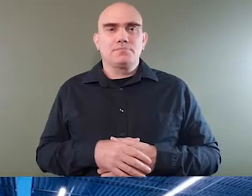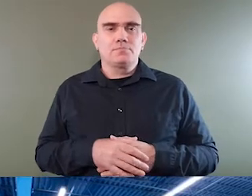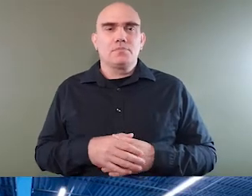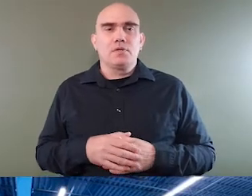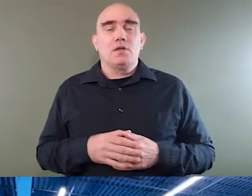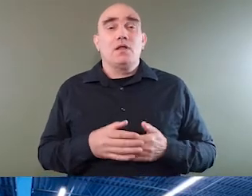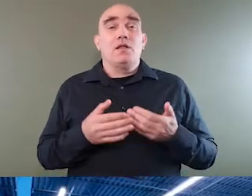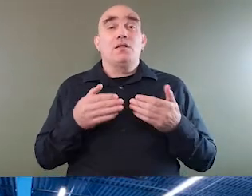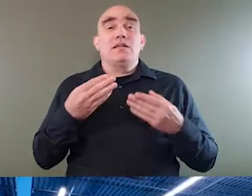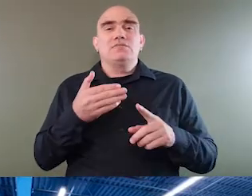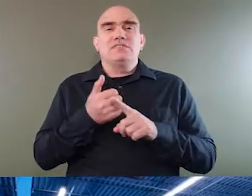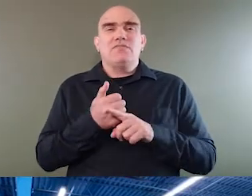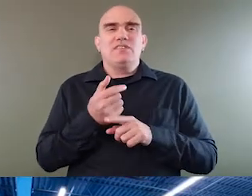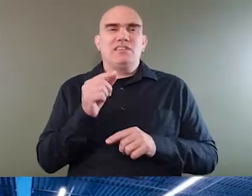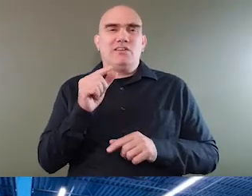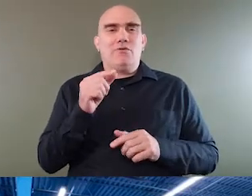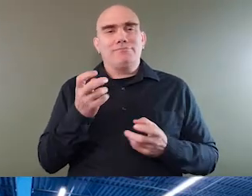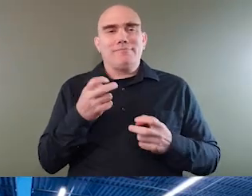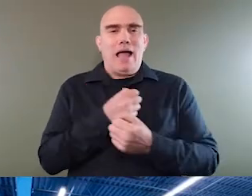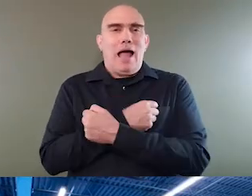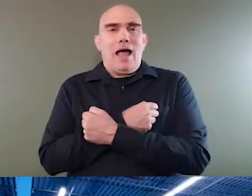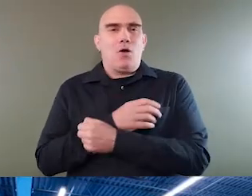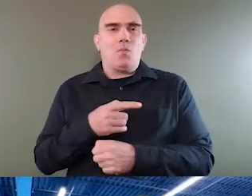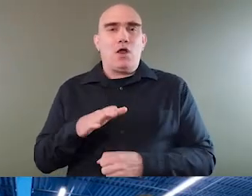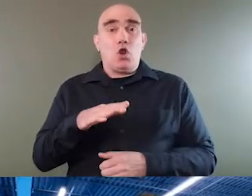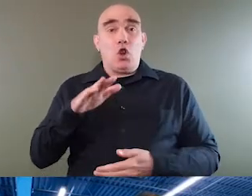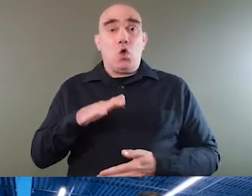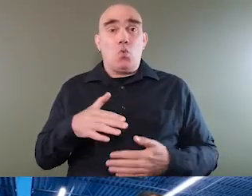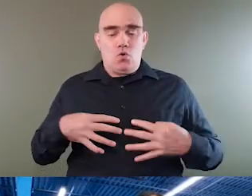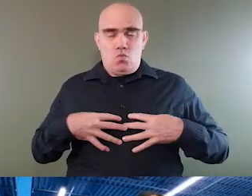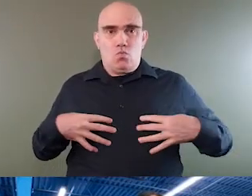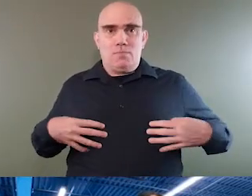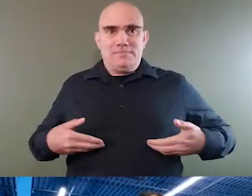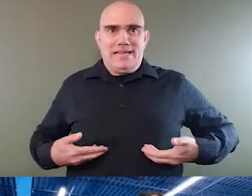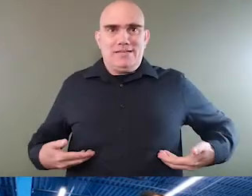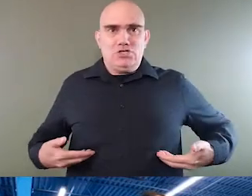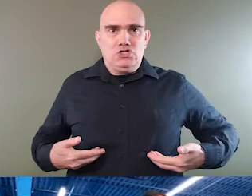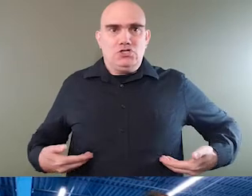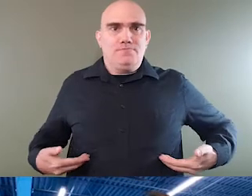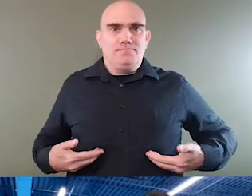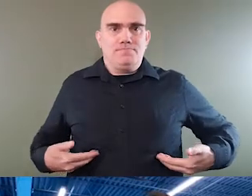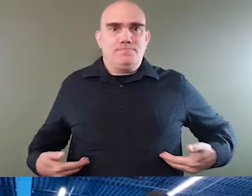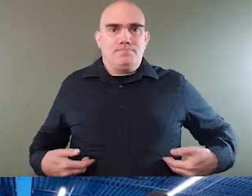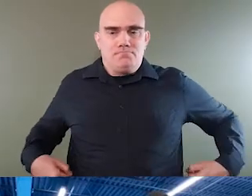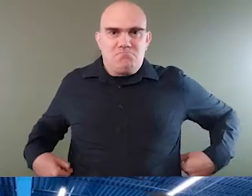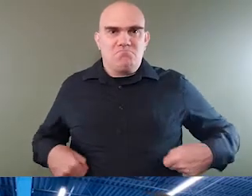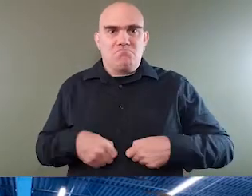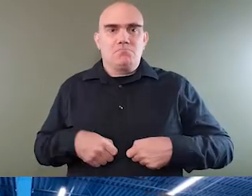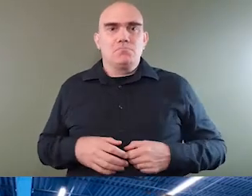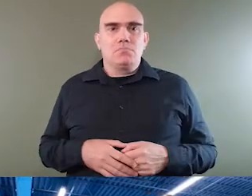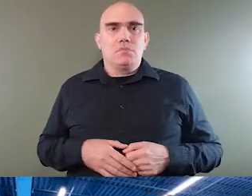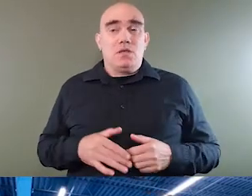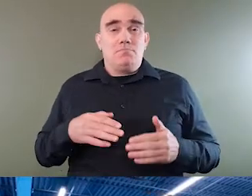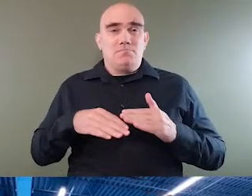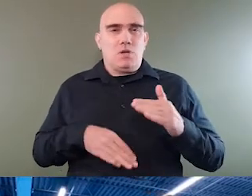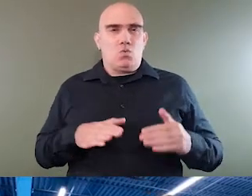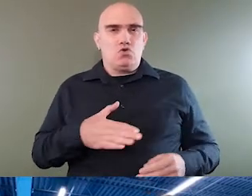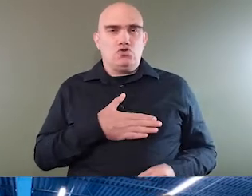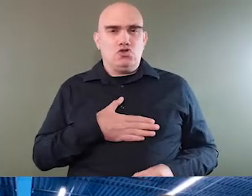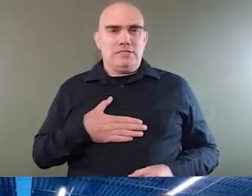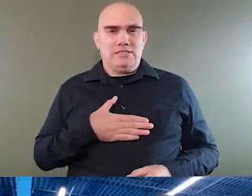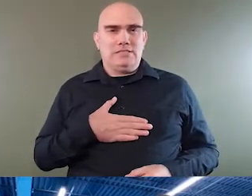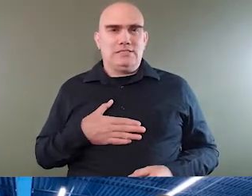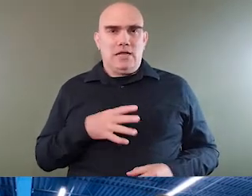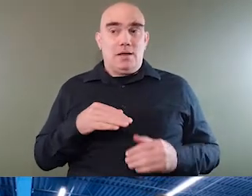ourselves a little hug around your lower rib cage. So this is right below your chest